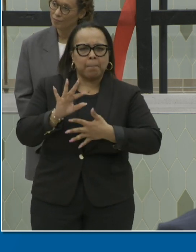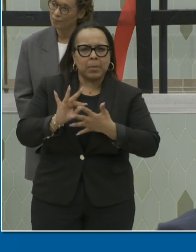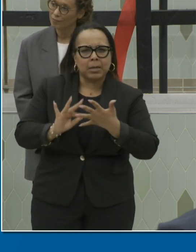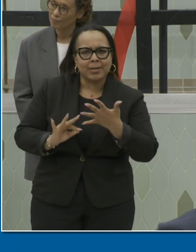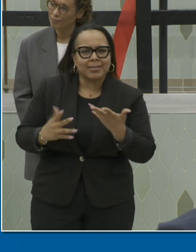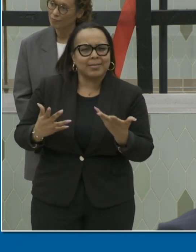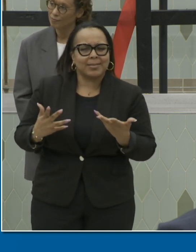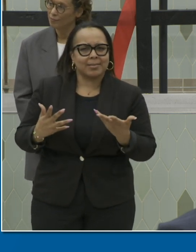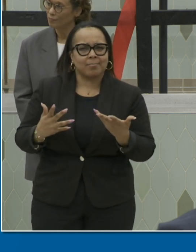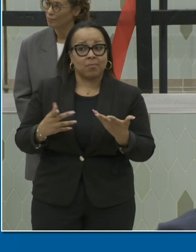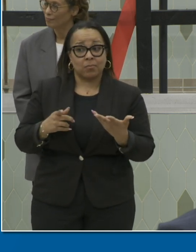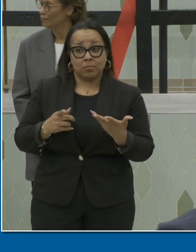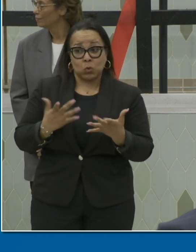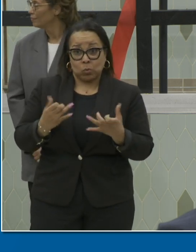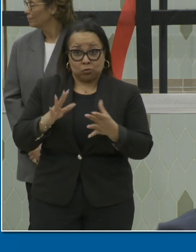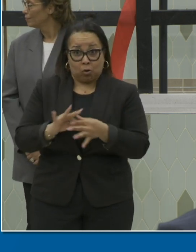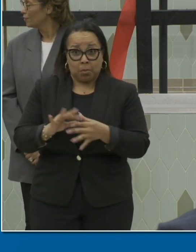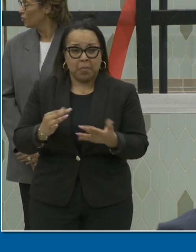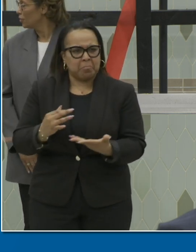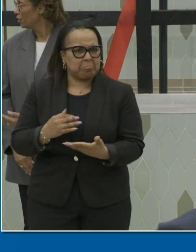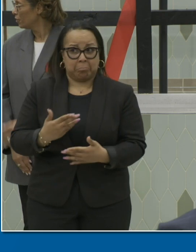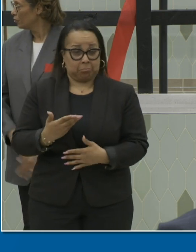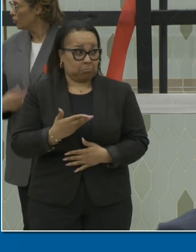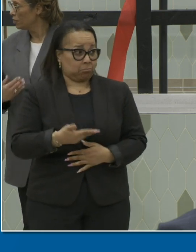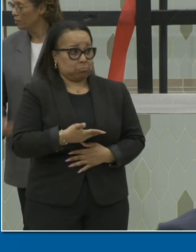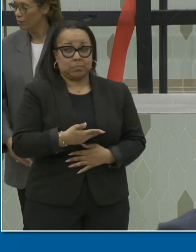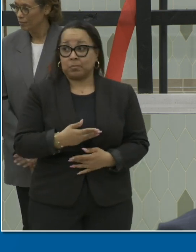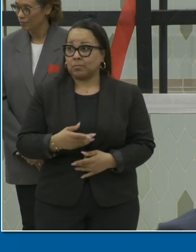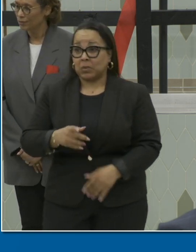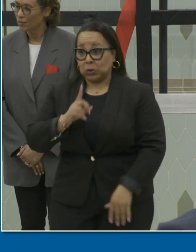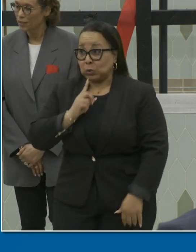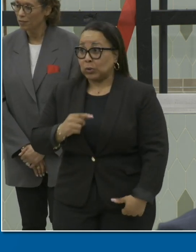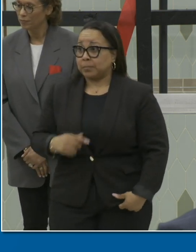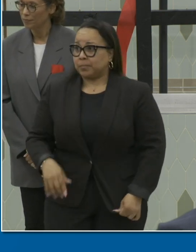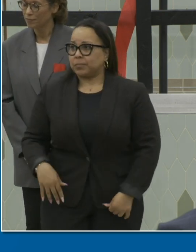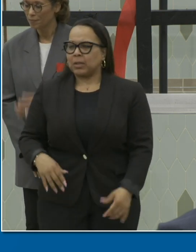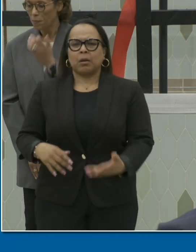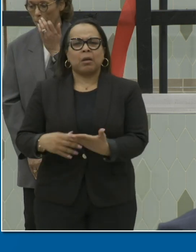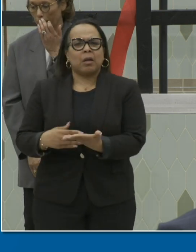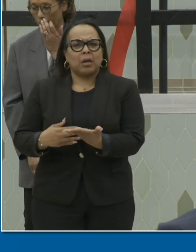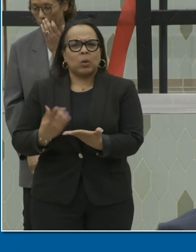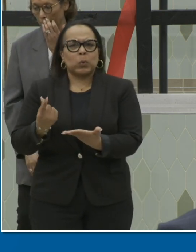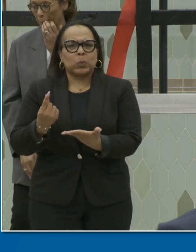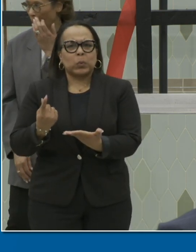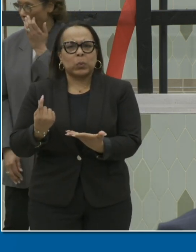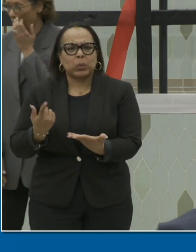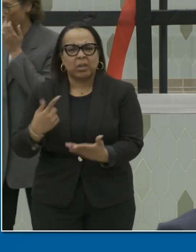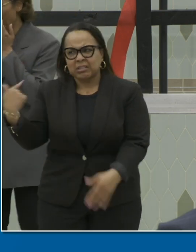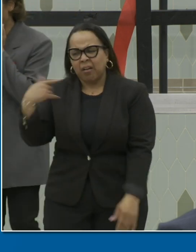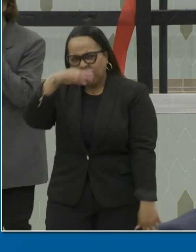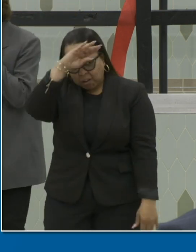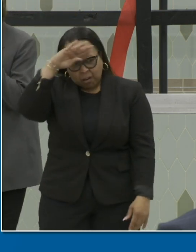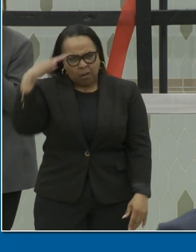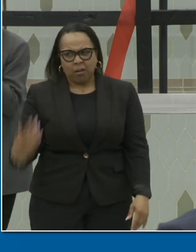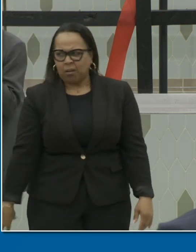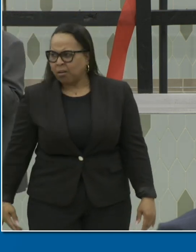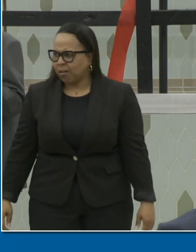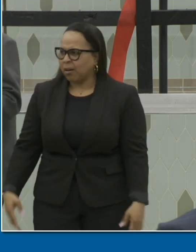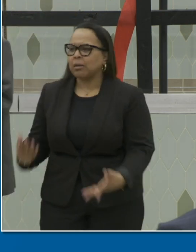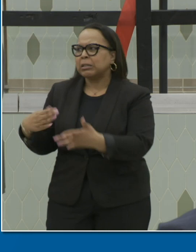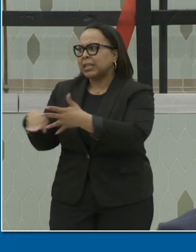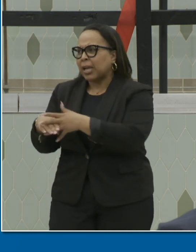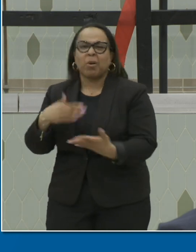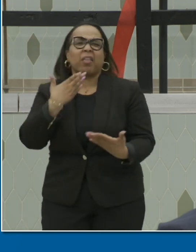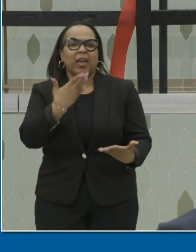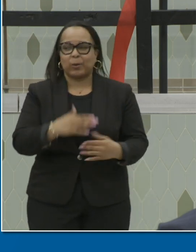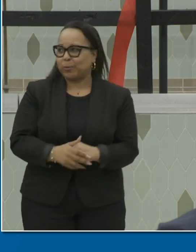about what that does. Yeah, I would, yes, sure. Please. Yeah, thank you. Phew. Take a